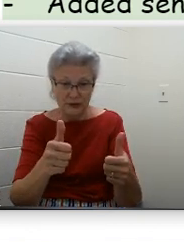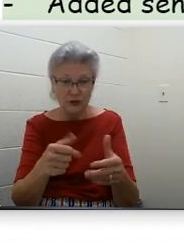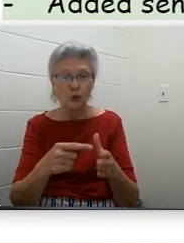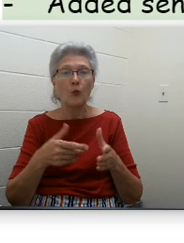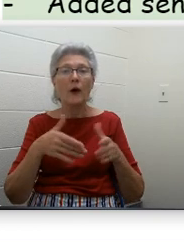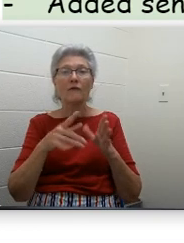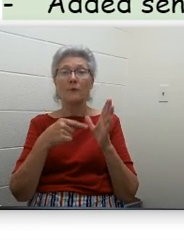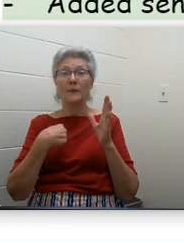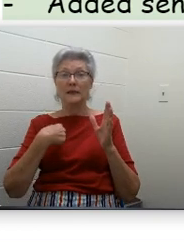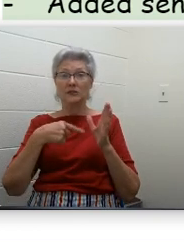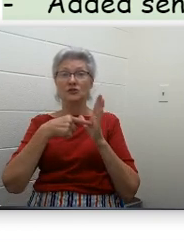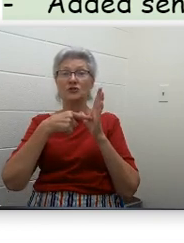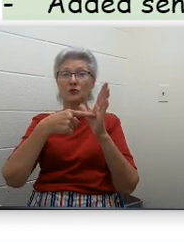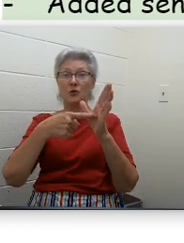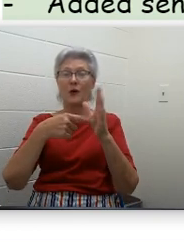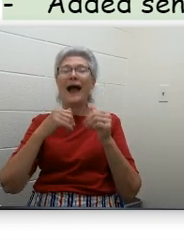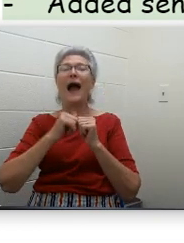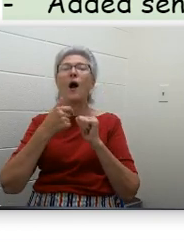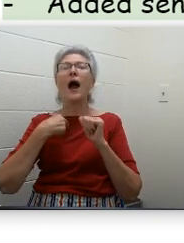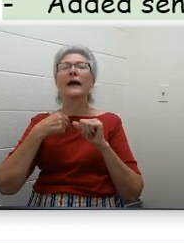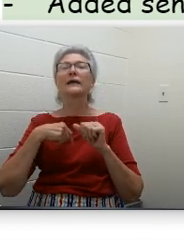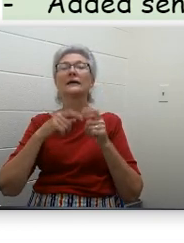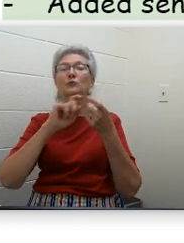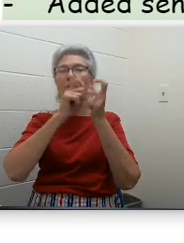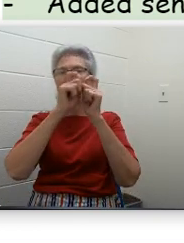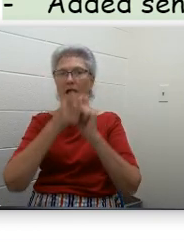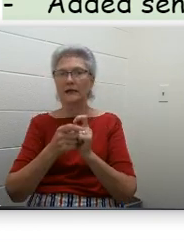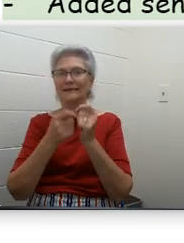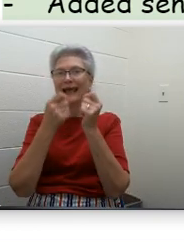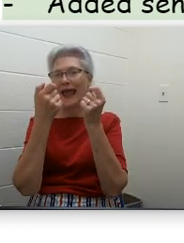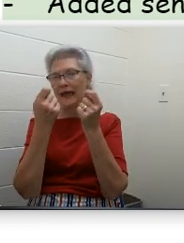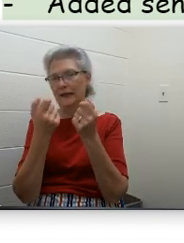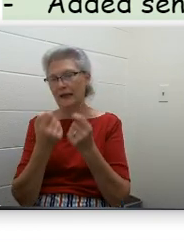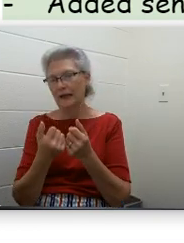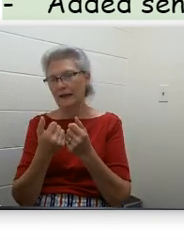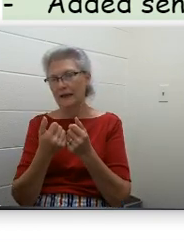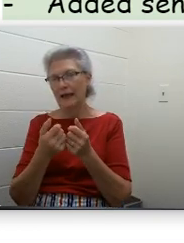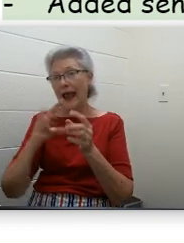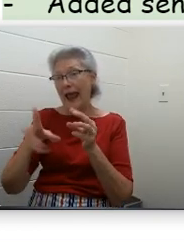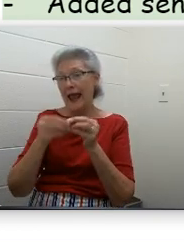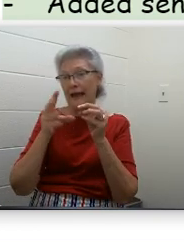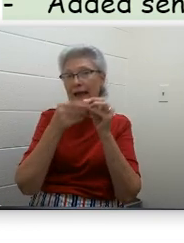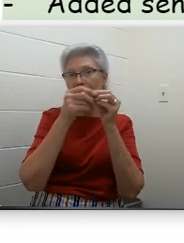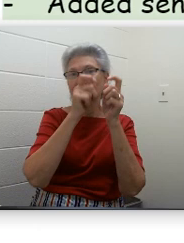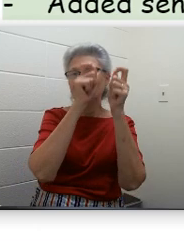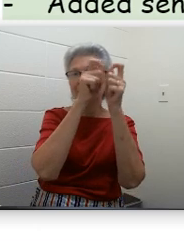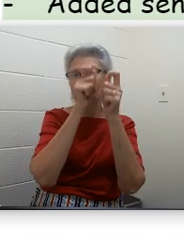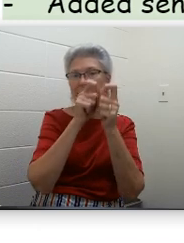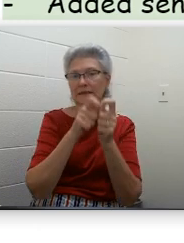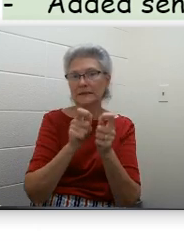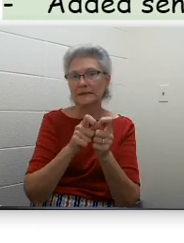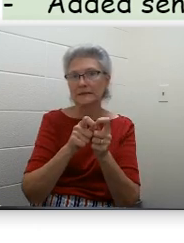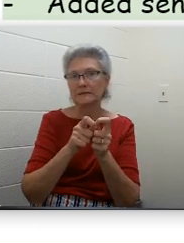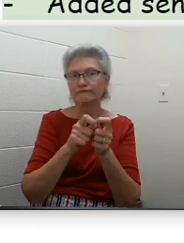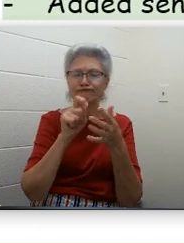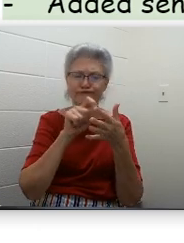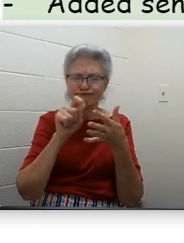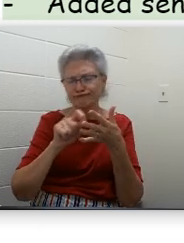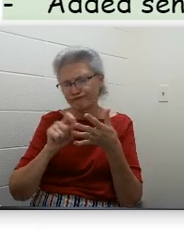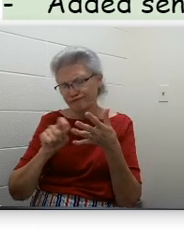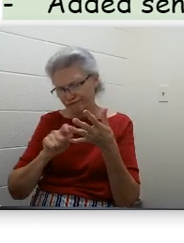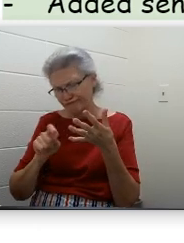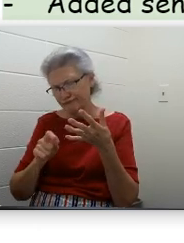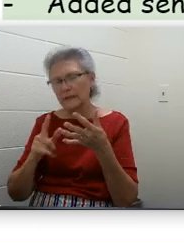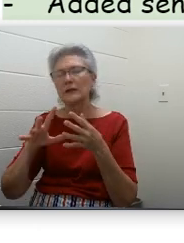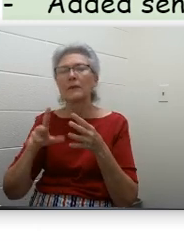you how I was able to revise, add details into my new